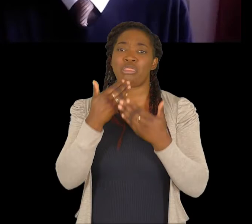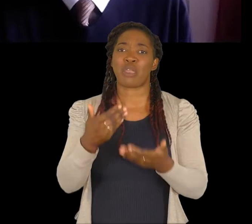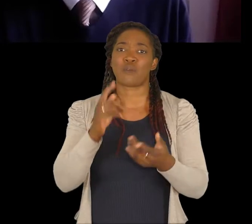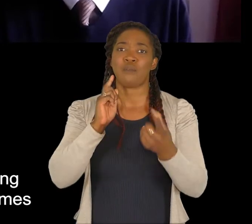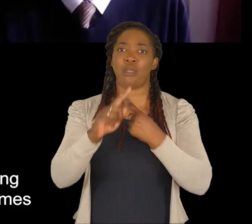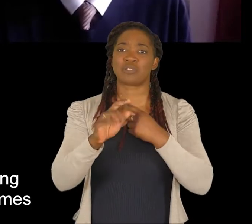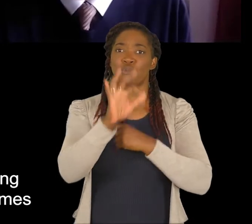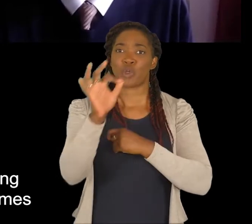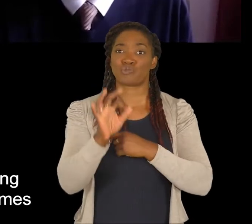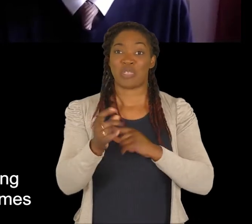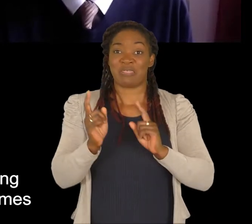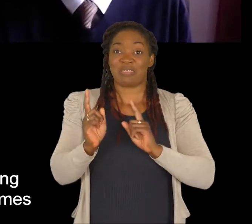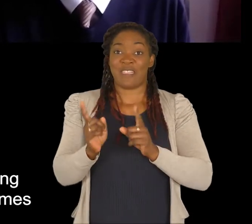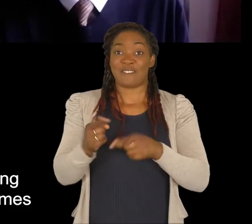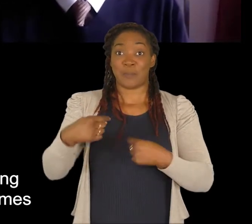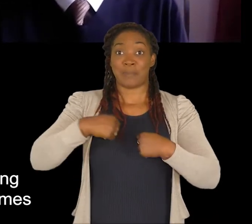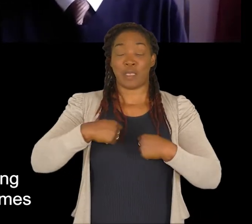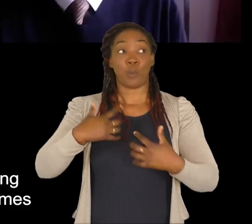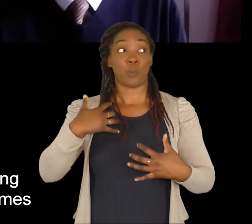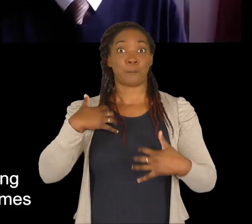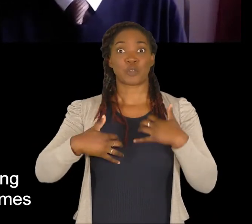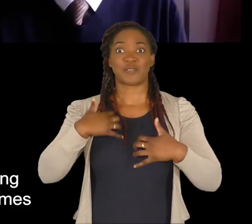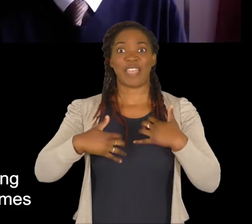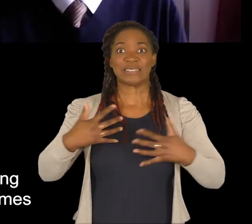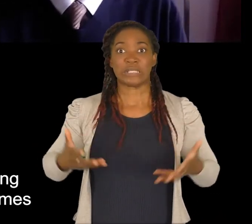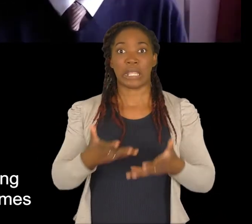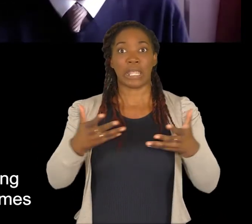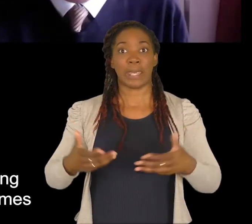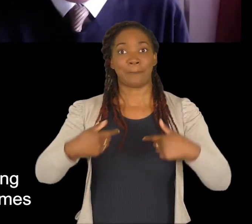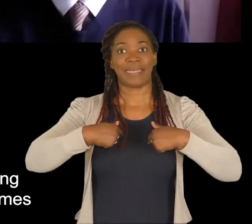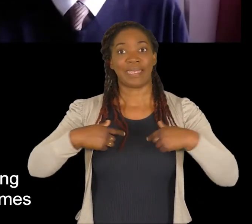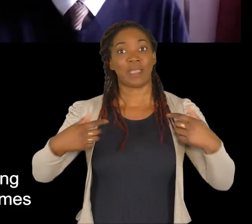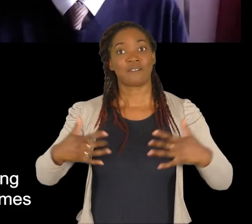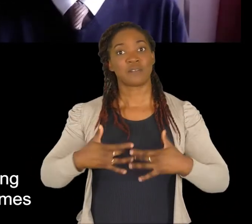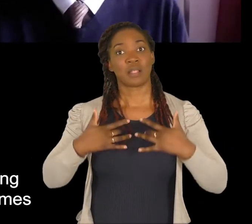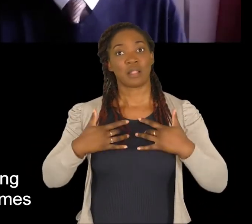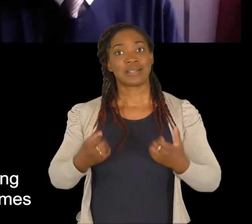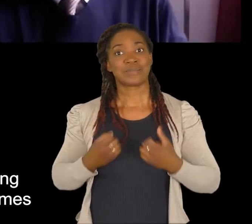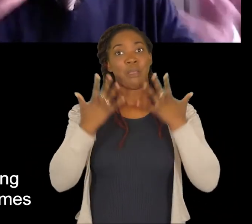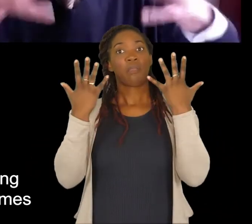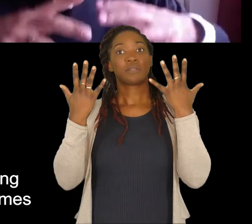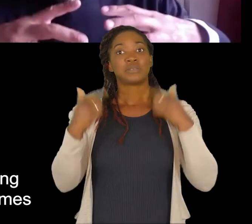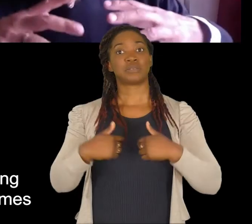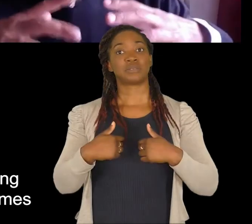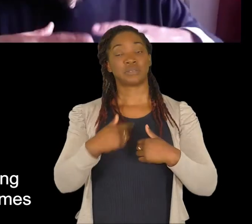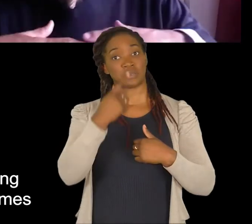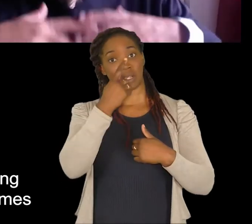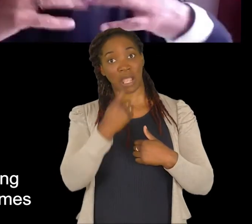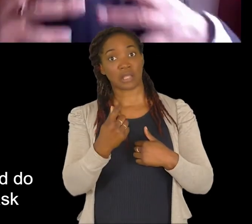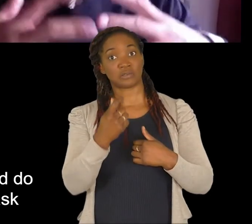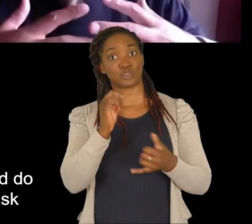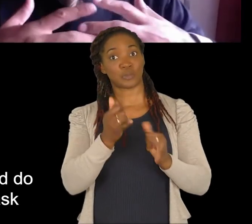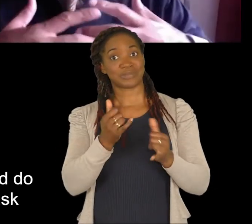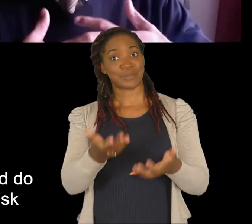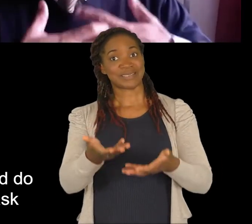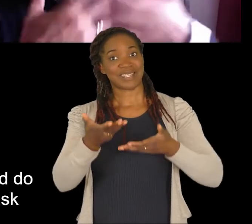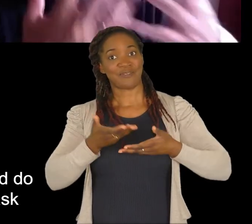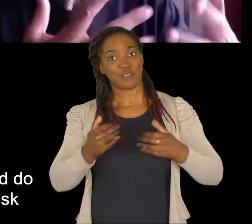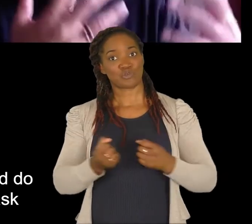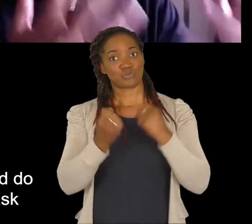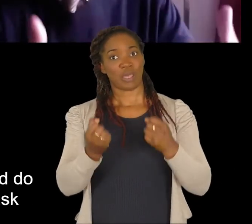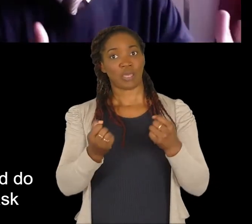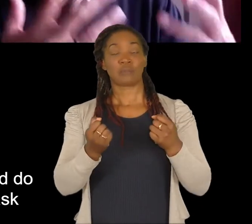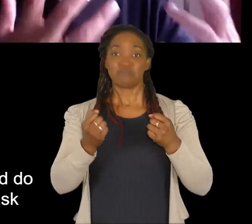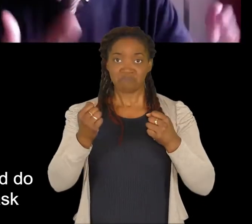questions. That for me is a very motivating and inspiring comment, Rosa, right? Things like that can sometimes give me the strength